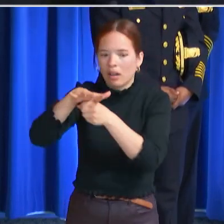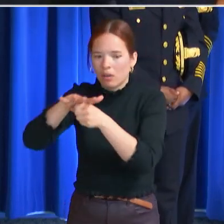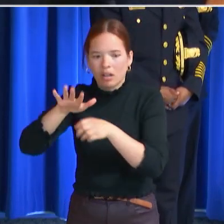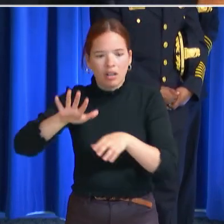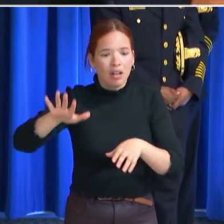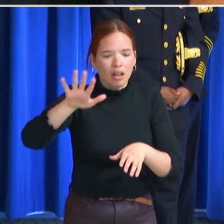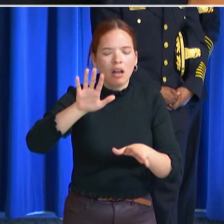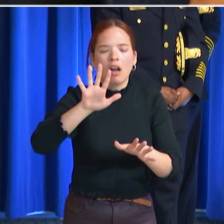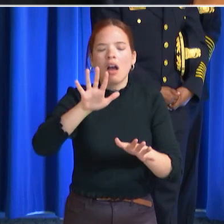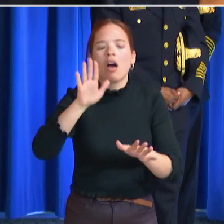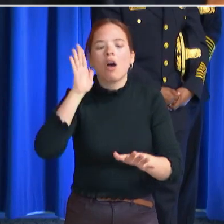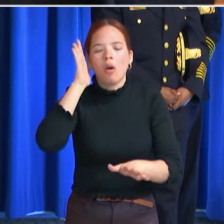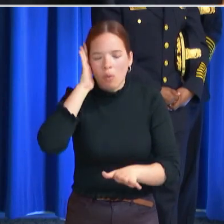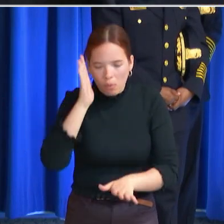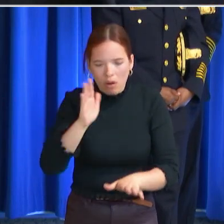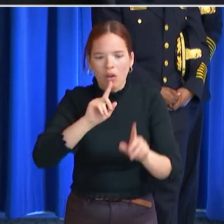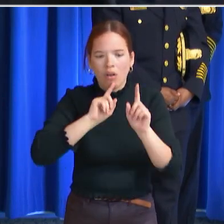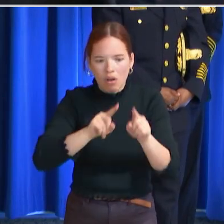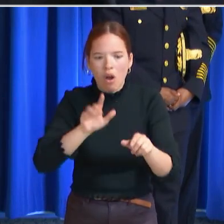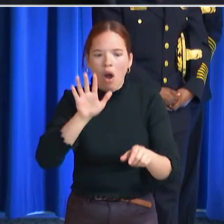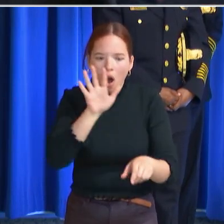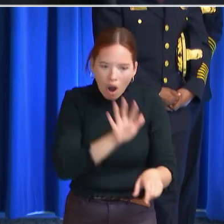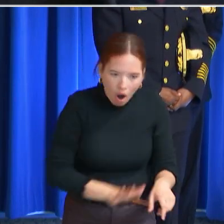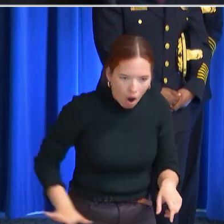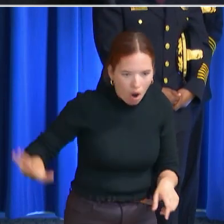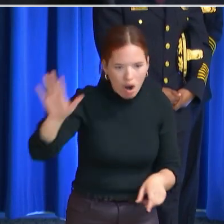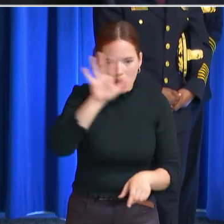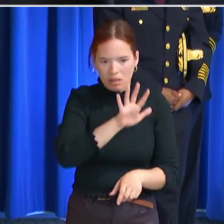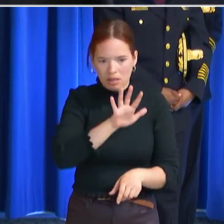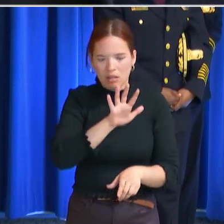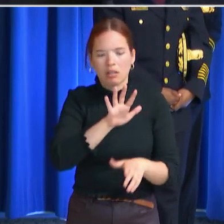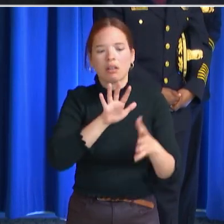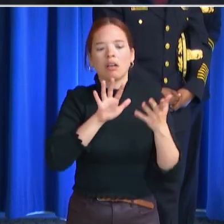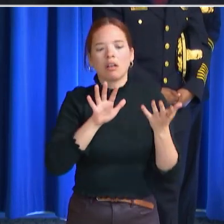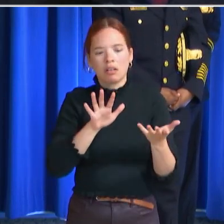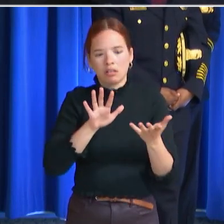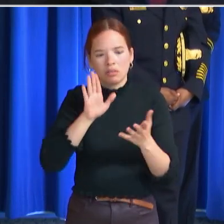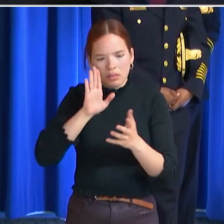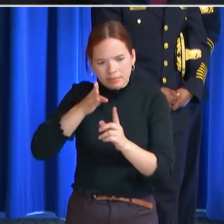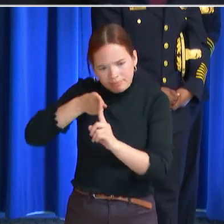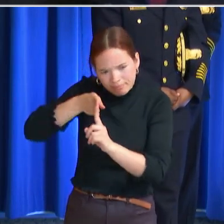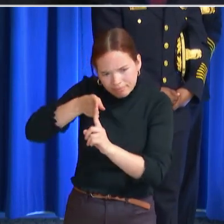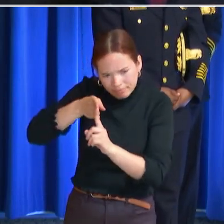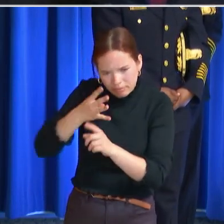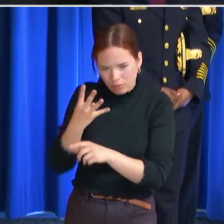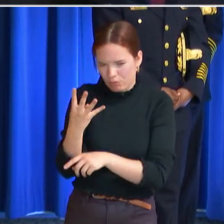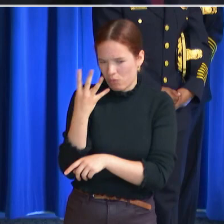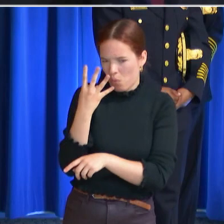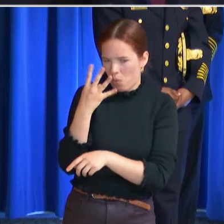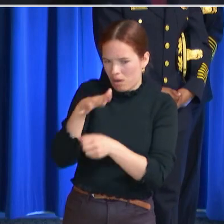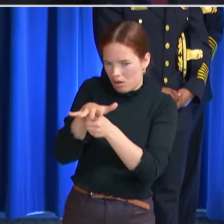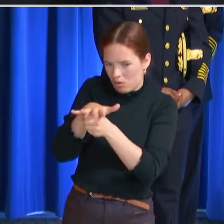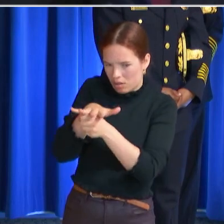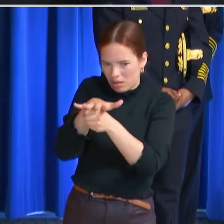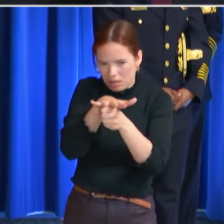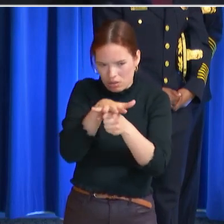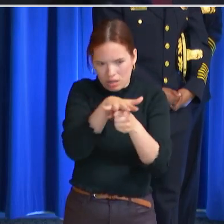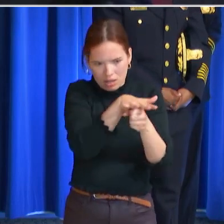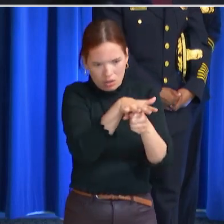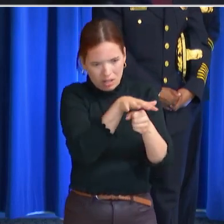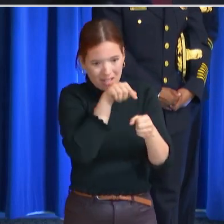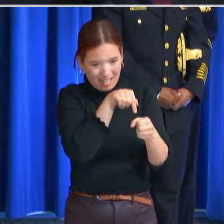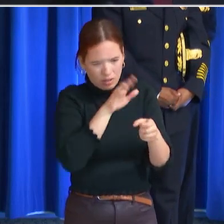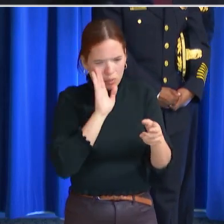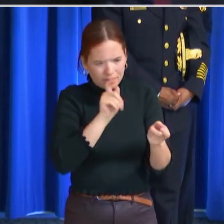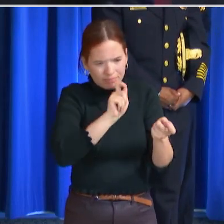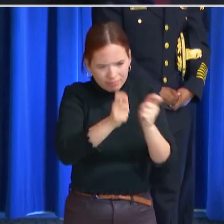has identified about 4 target areas or 4 areas that they want to focus on. And then that could change at the end of 90 days. So